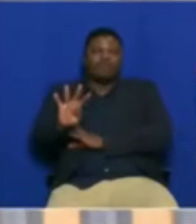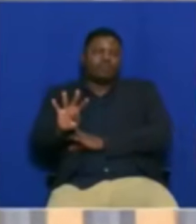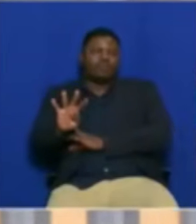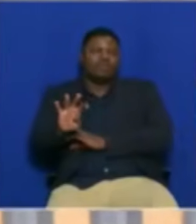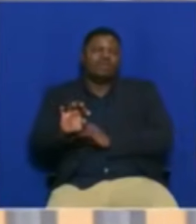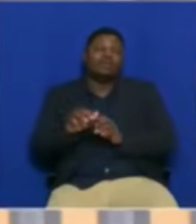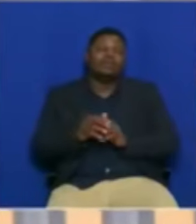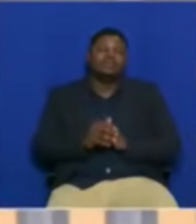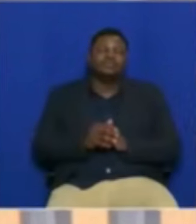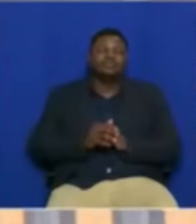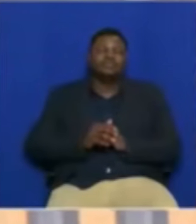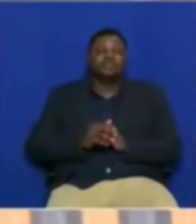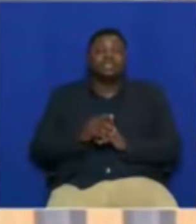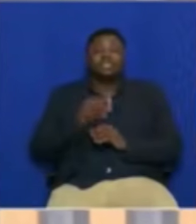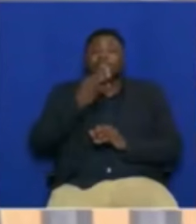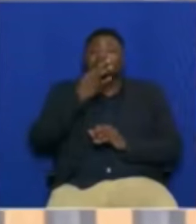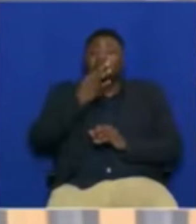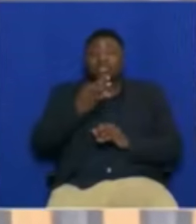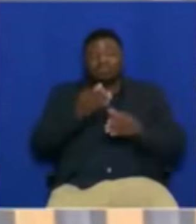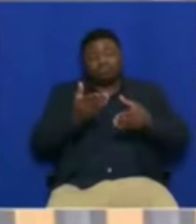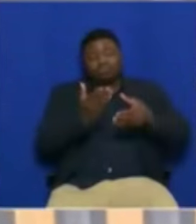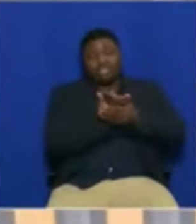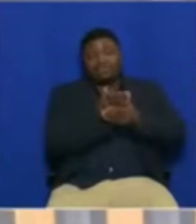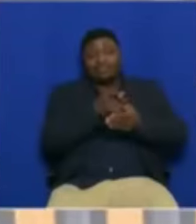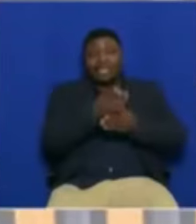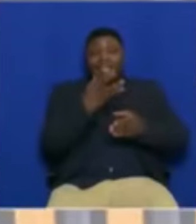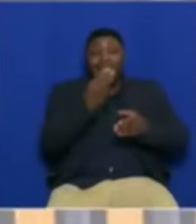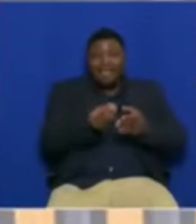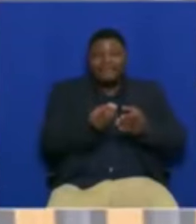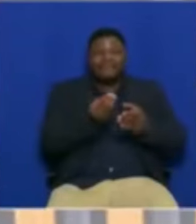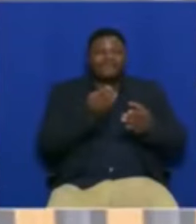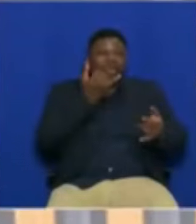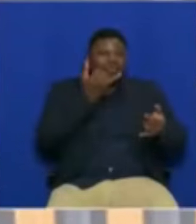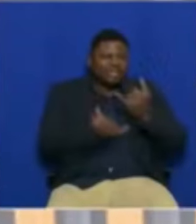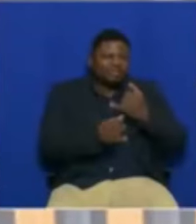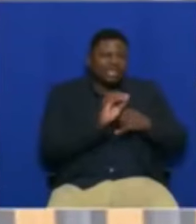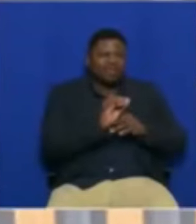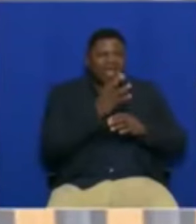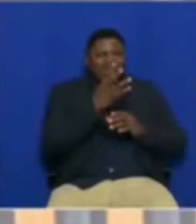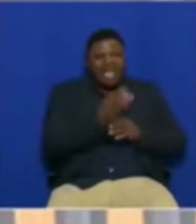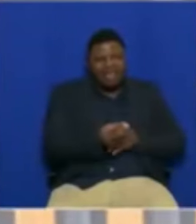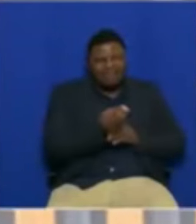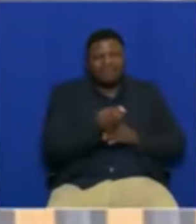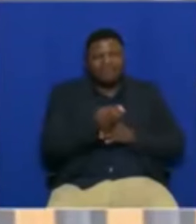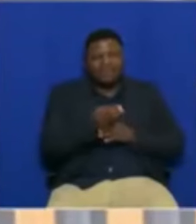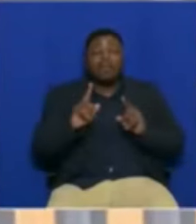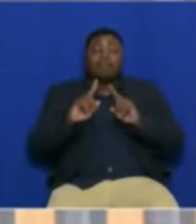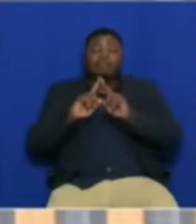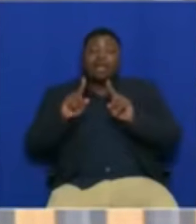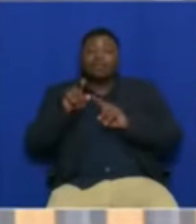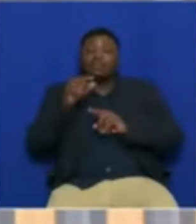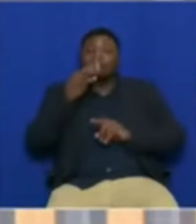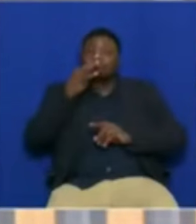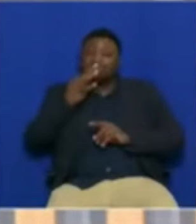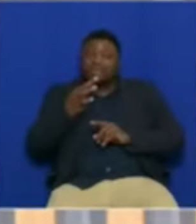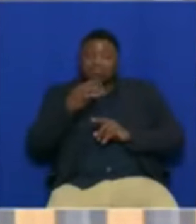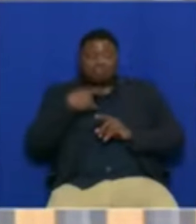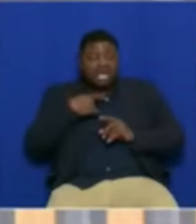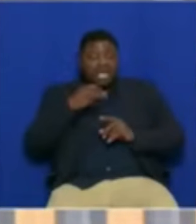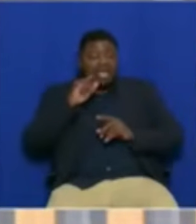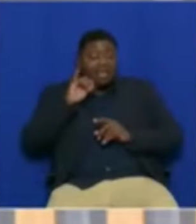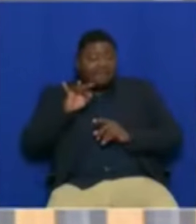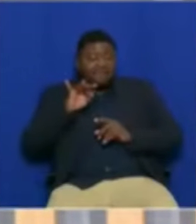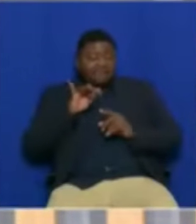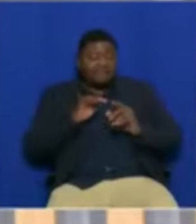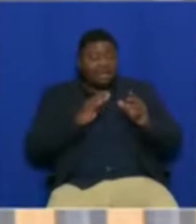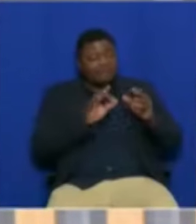were had they looked at that file and done the investigation, they would have found that there were discrepancies